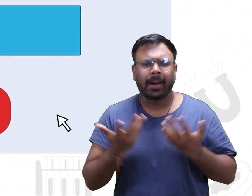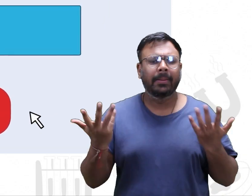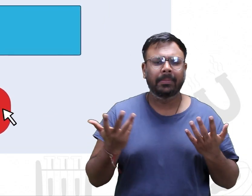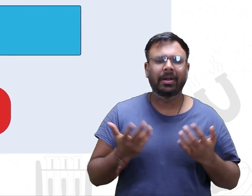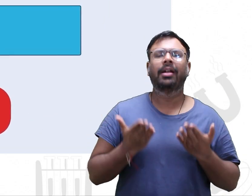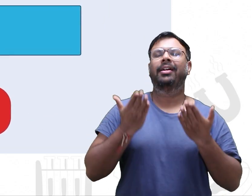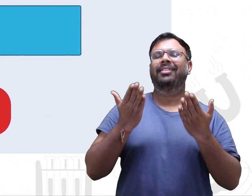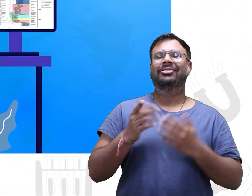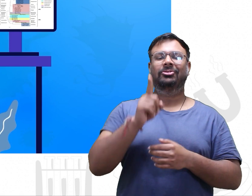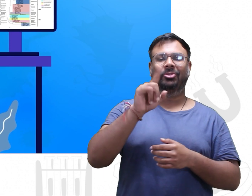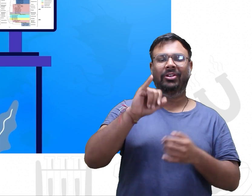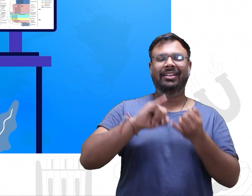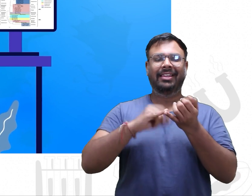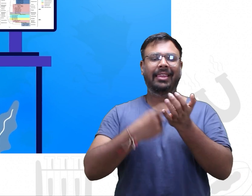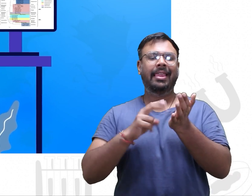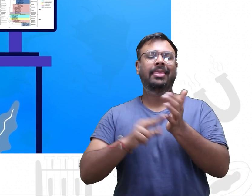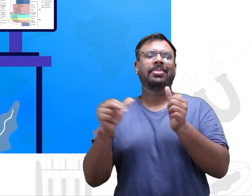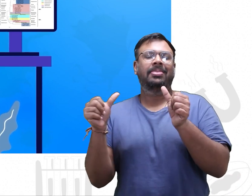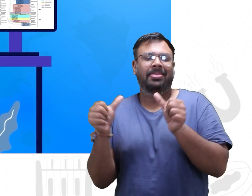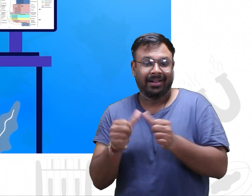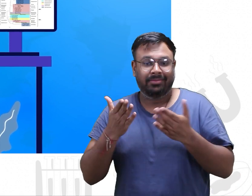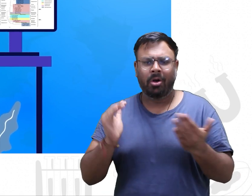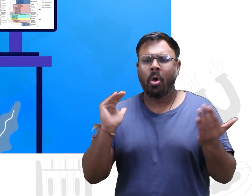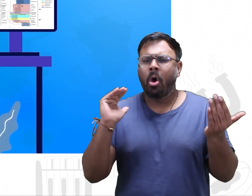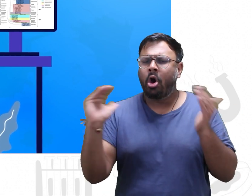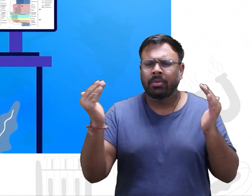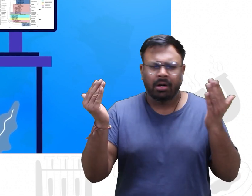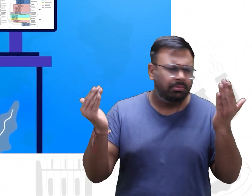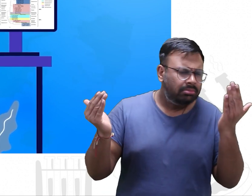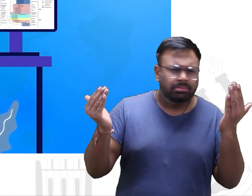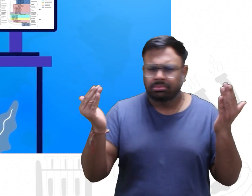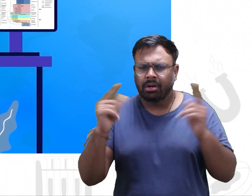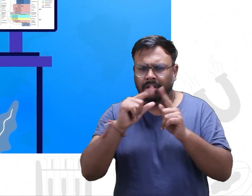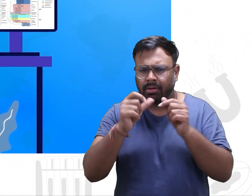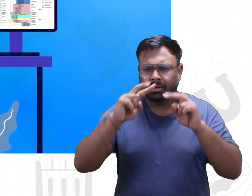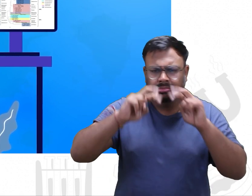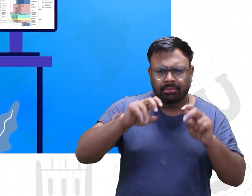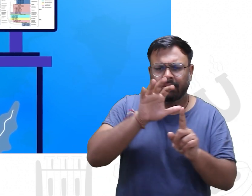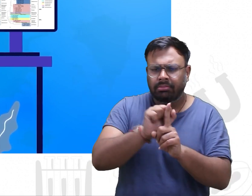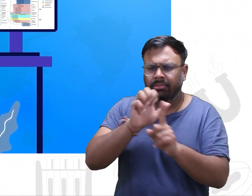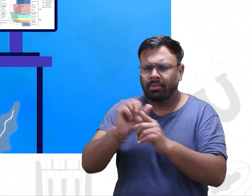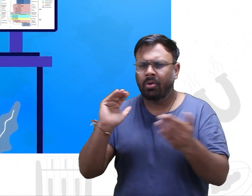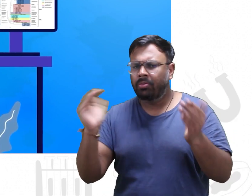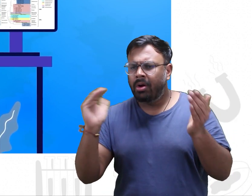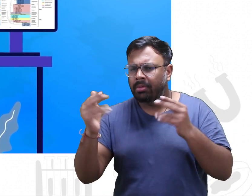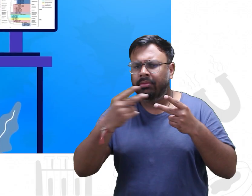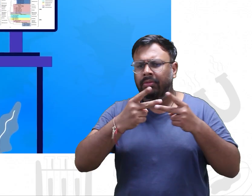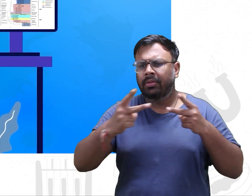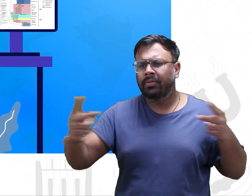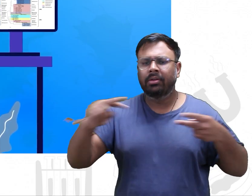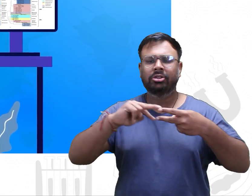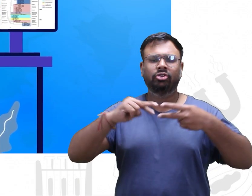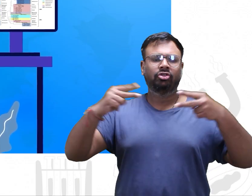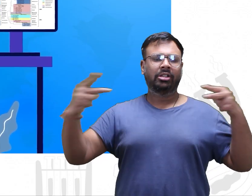as NCBI. Here, our isolated 16S-rRNA gene sequence compared with the sequences in the database to